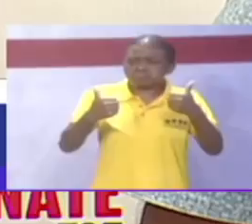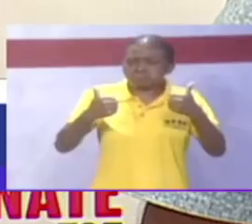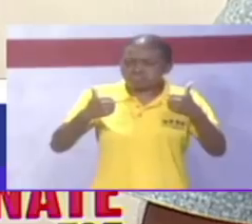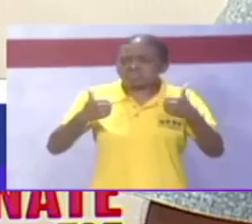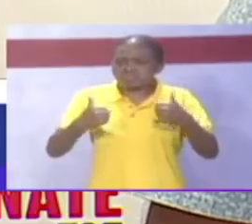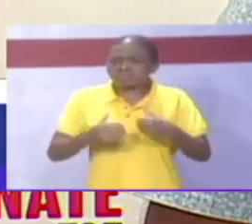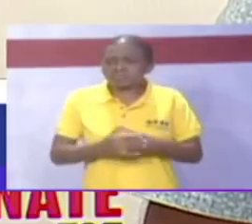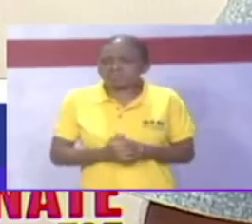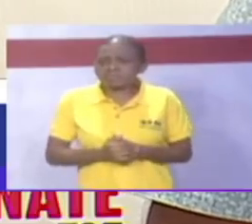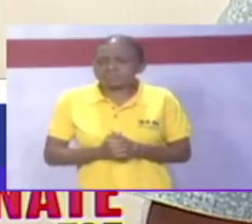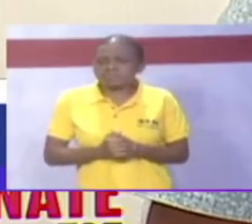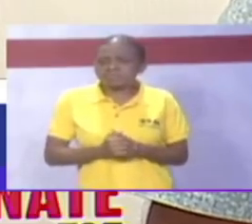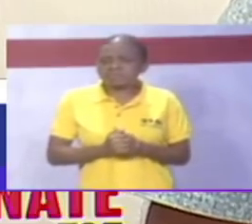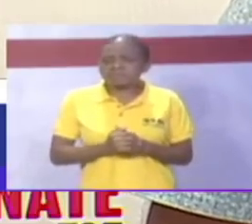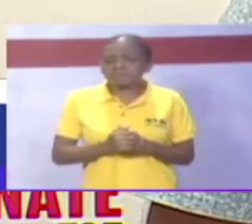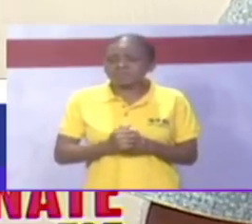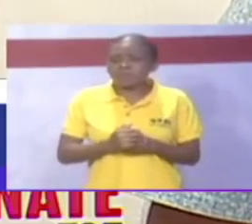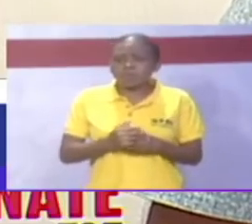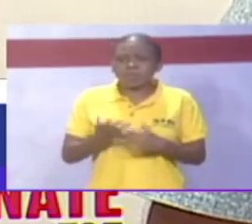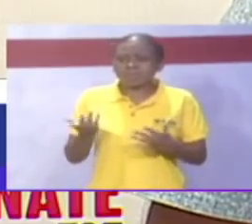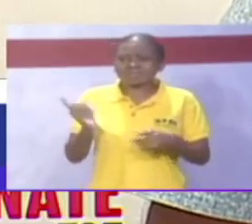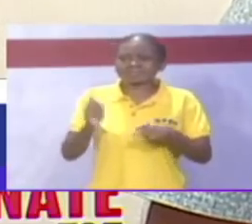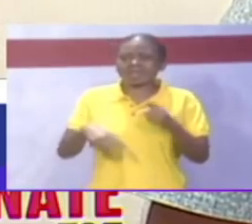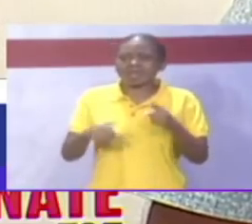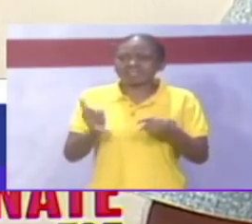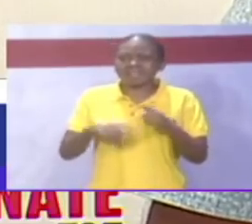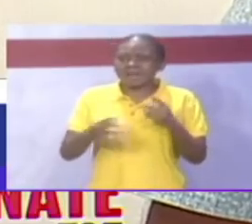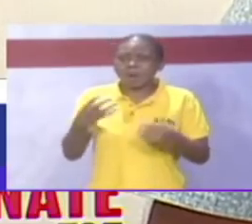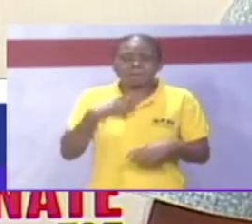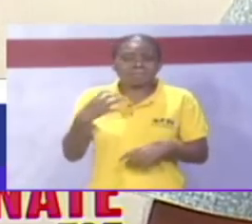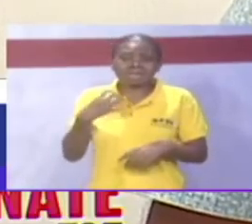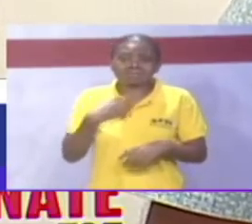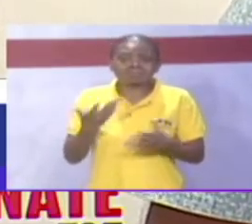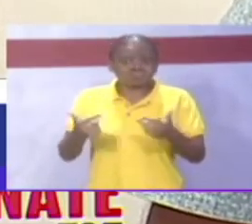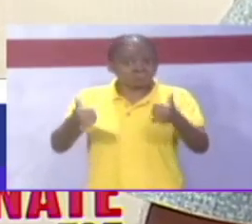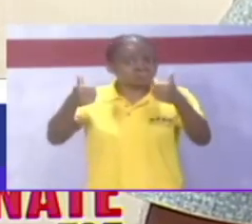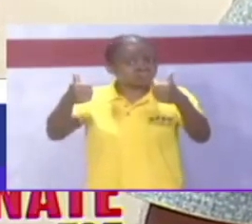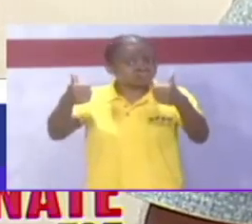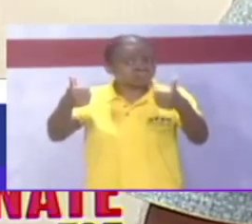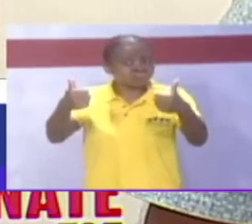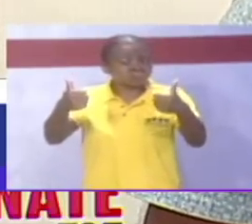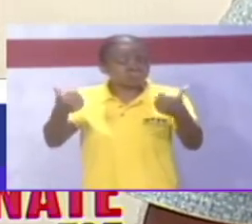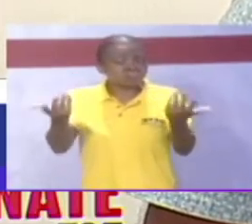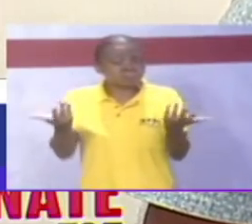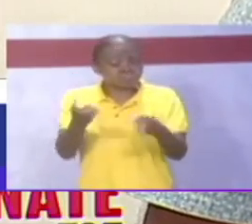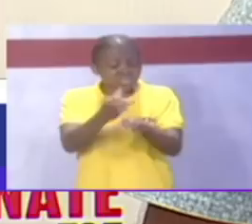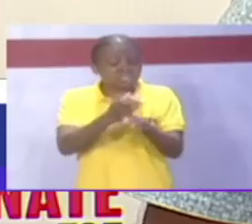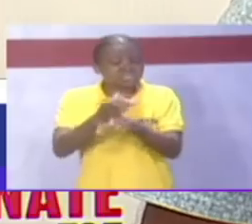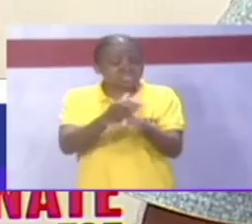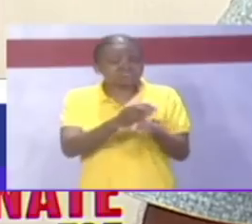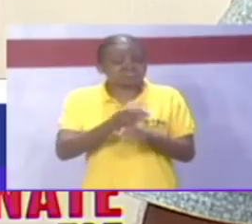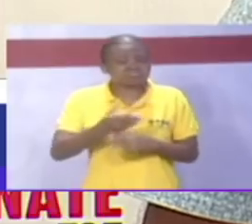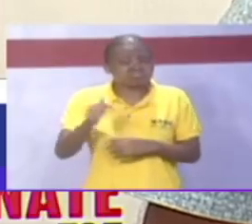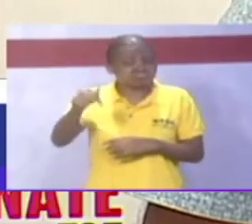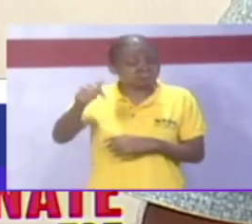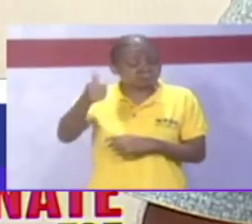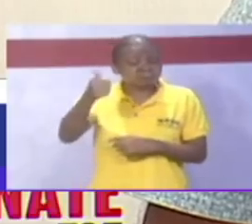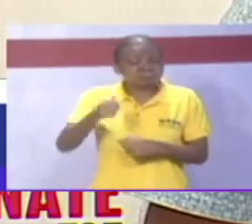not one single complaint I could make about the care that I got at that hospital.